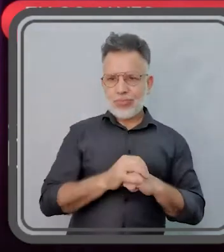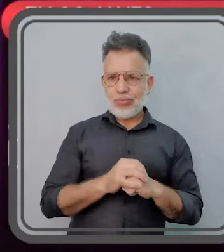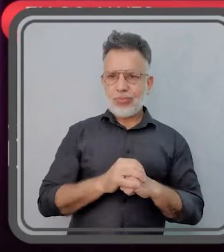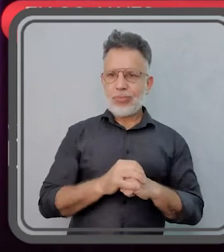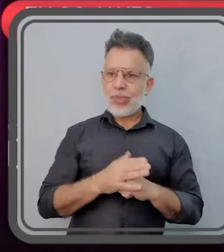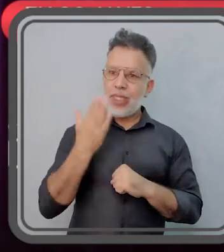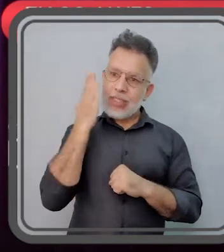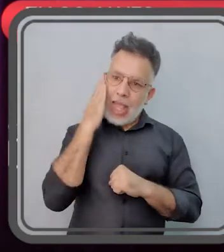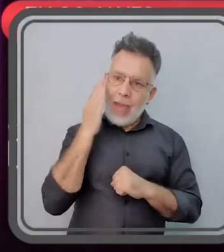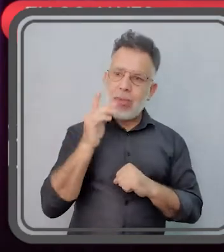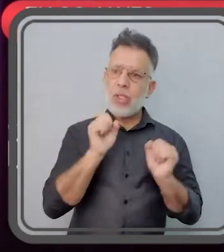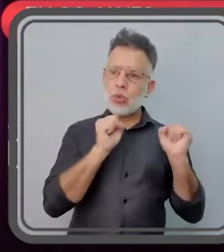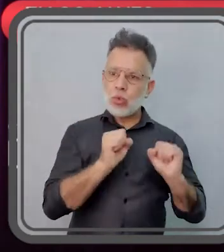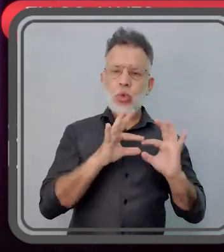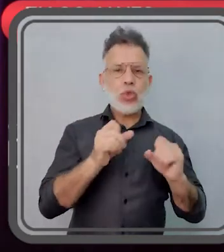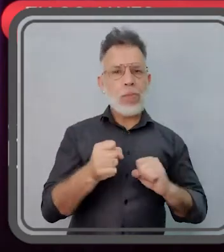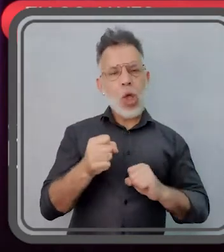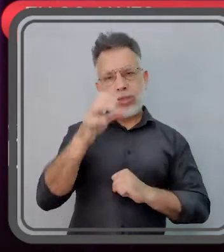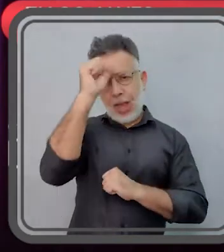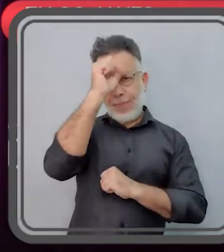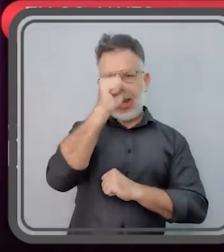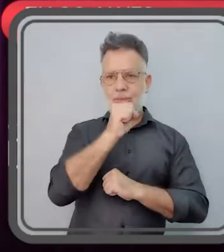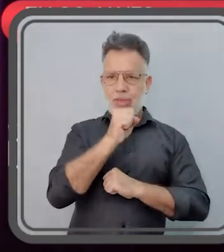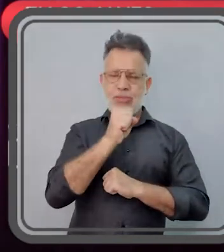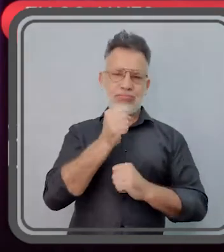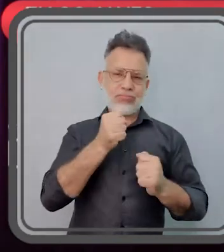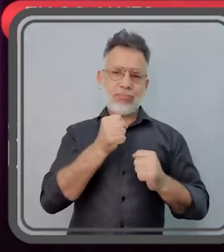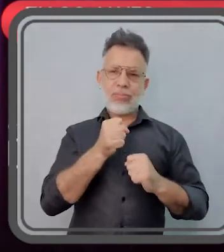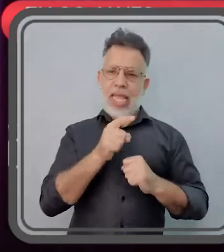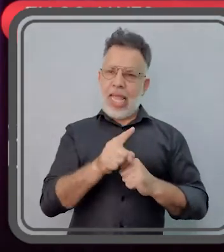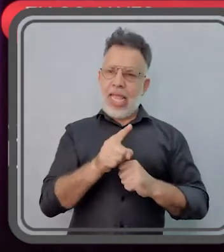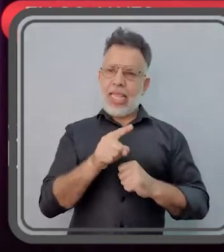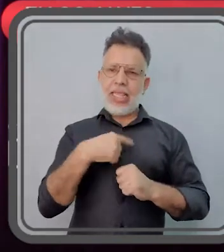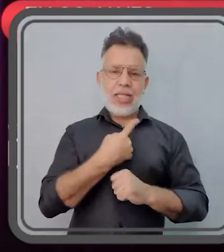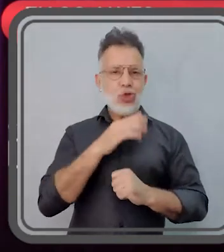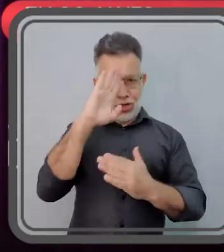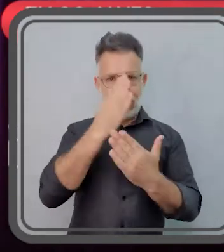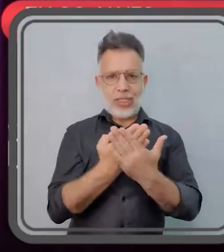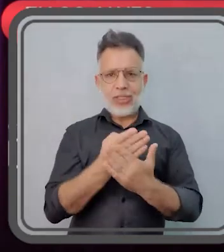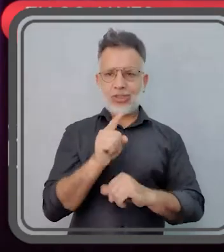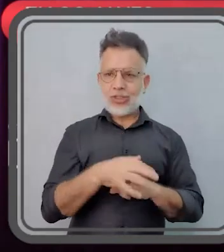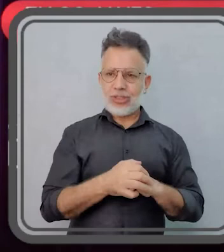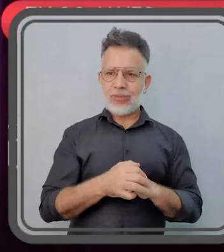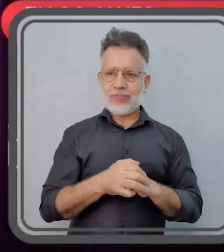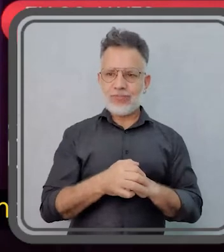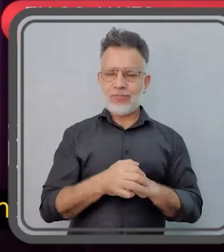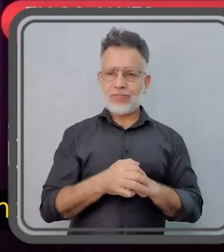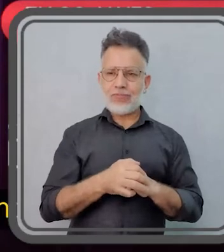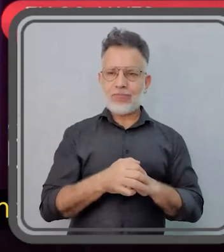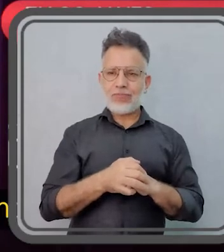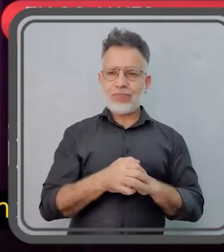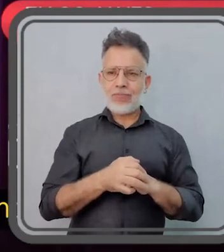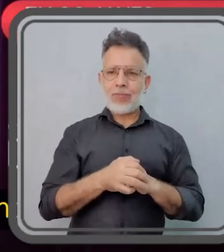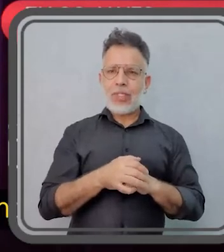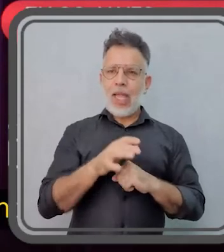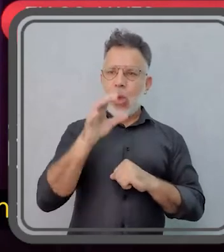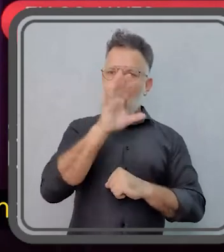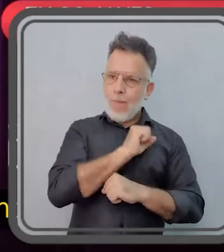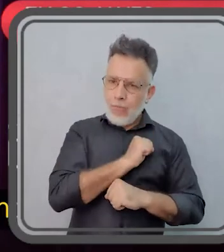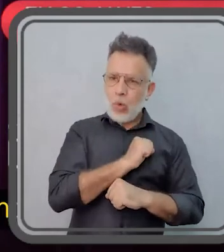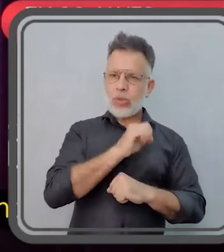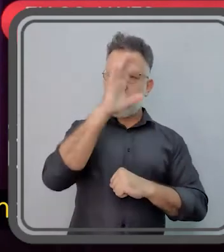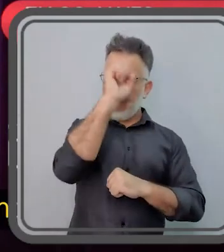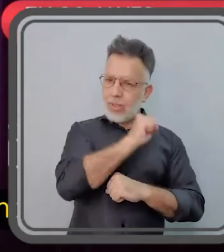know, it's something that we all can learn. And that is the value that we believe in of learning